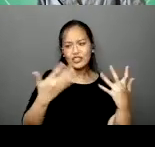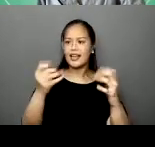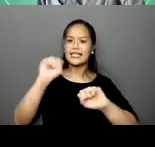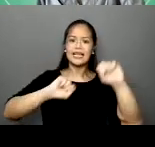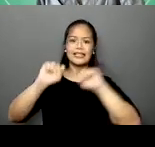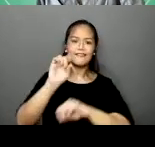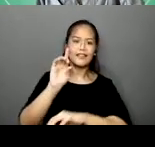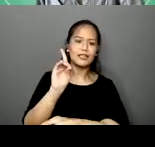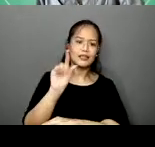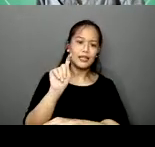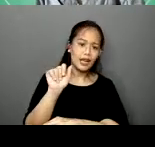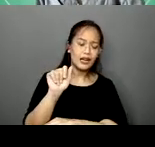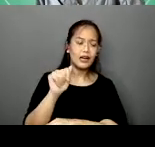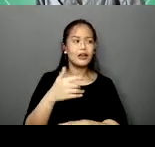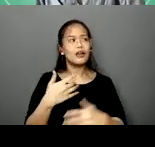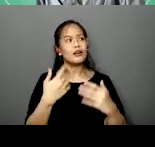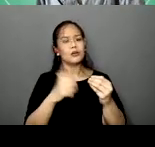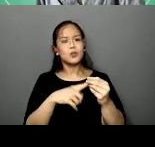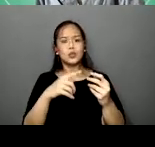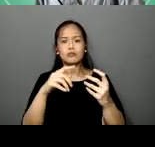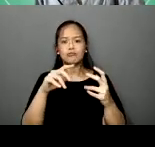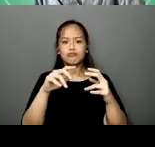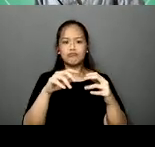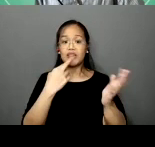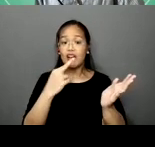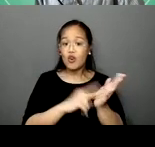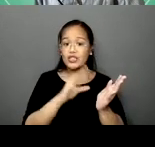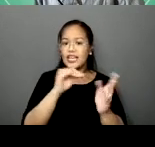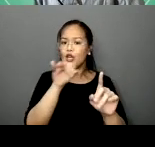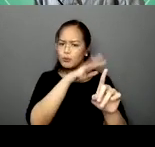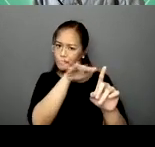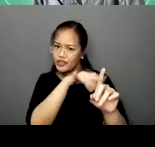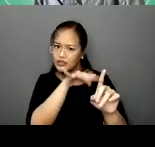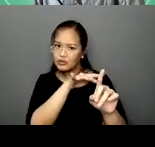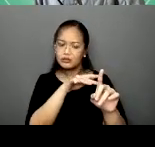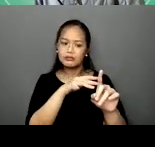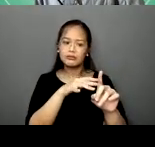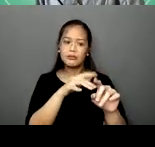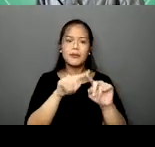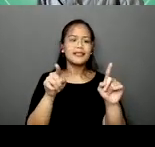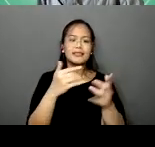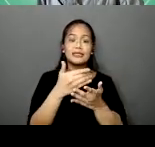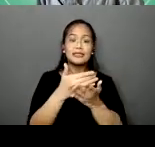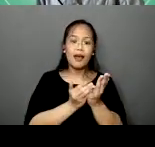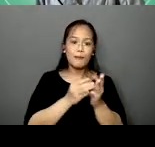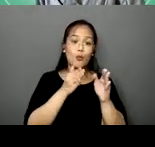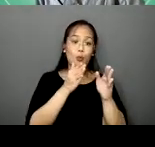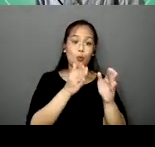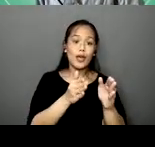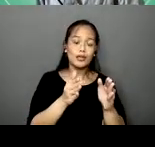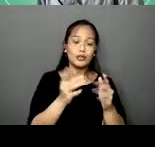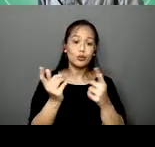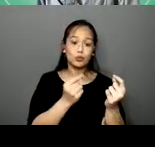through records and observations. But some of the more distinct ways that people have implemented these metrics, first is